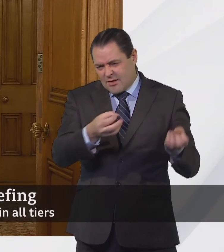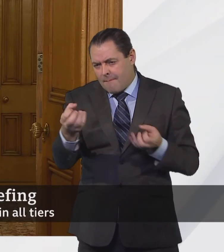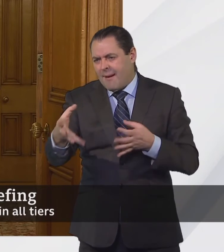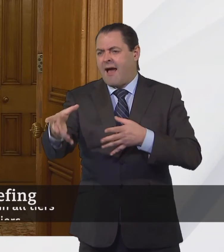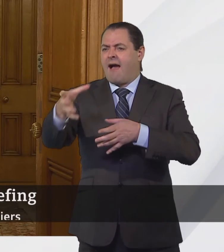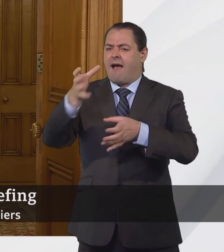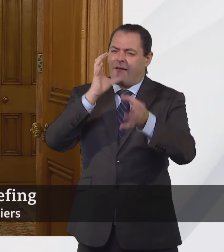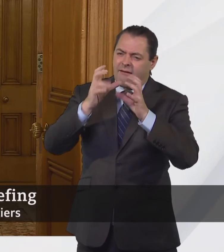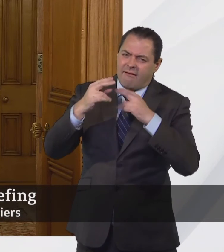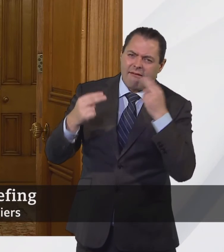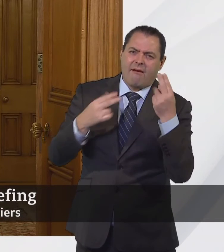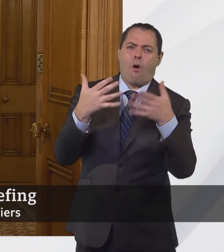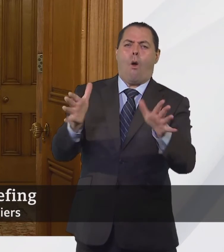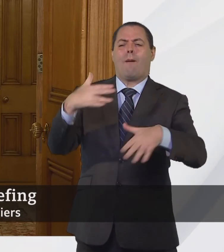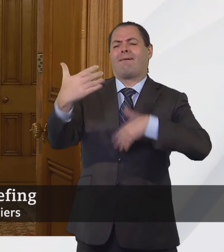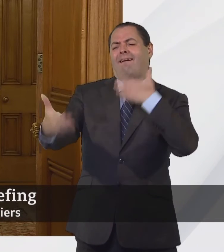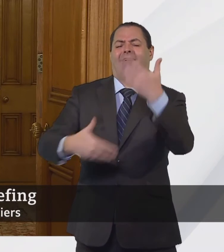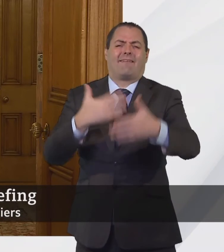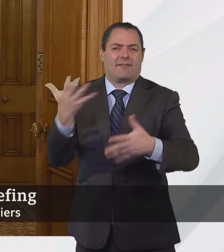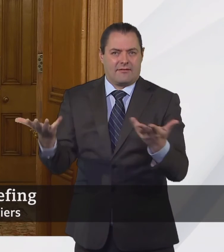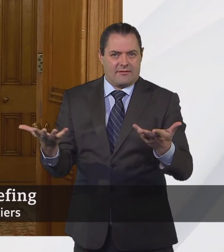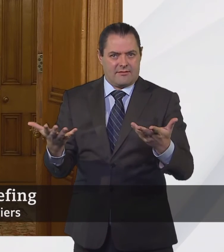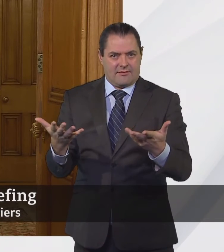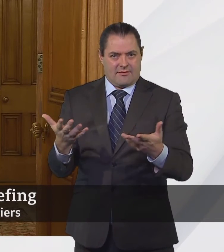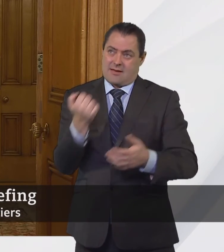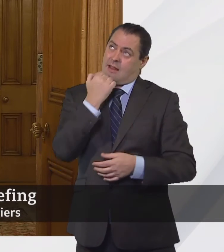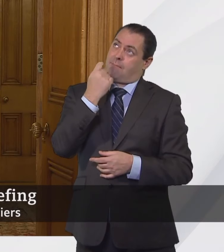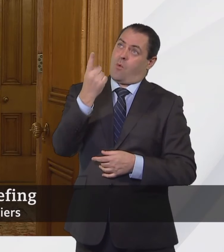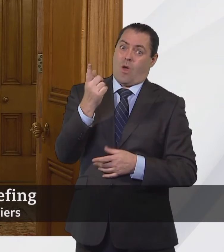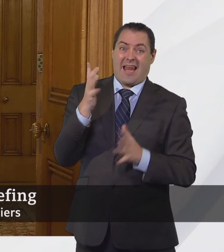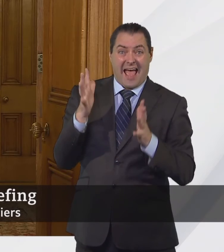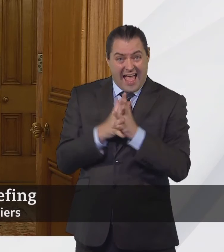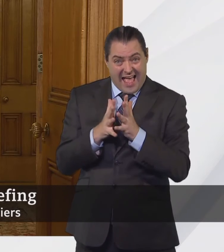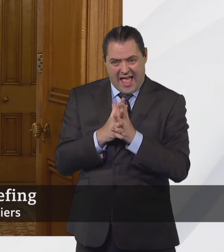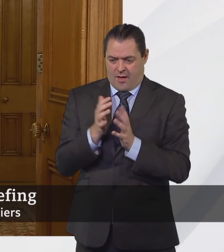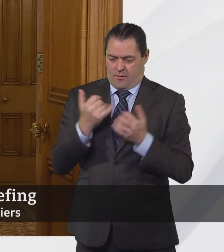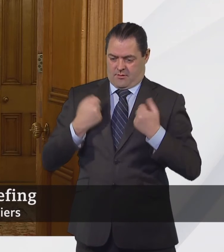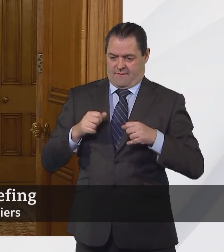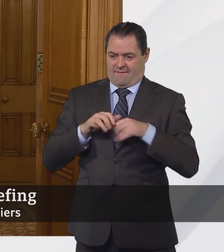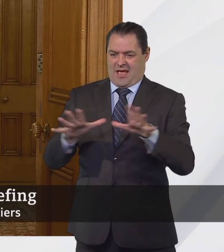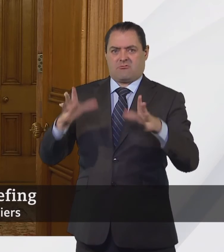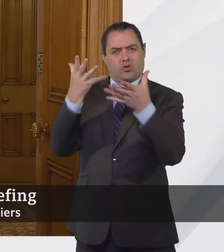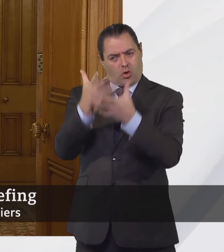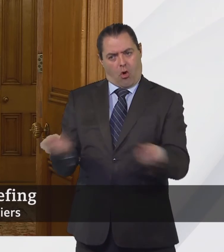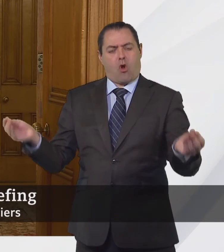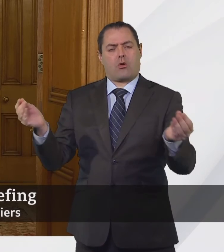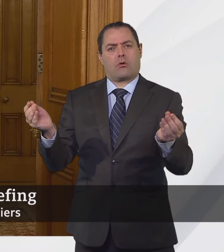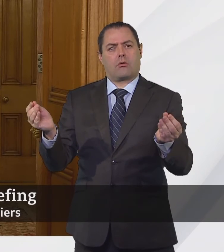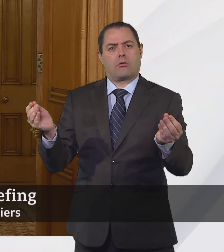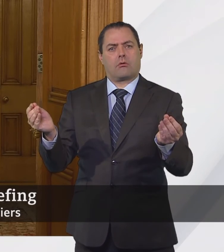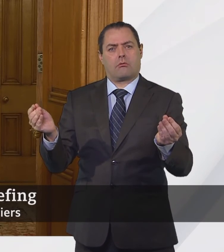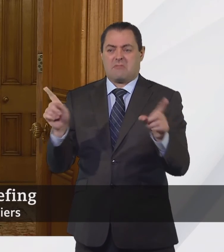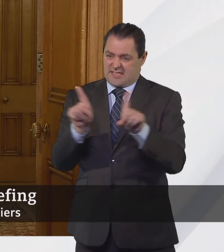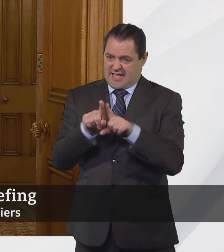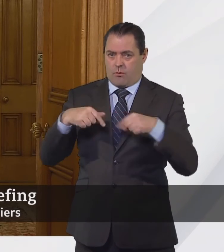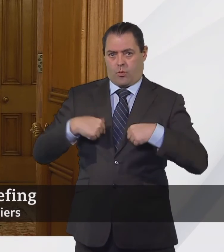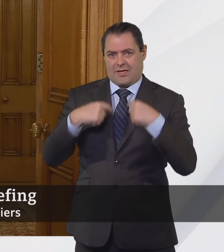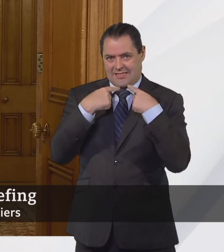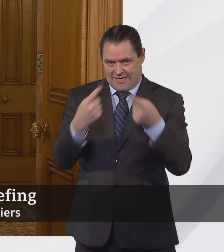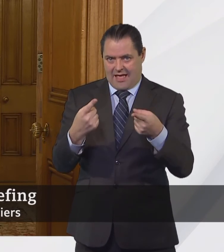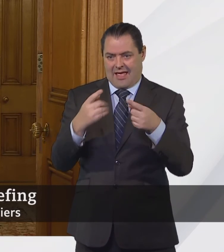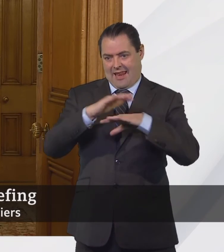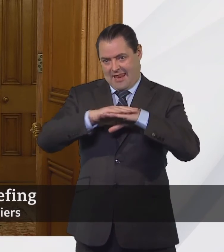and that depends on us being able to get the virus down in the way that I have described and that we hope can